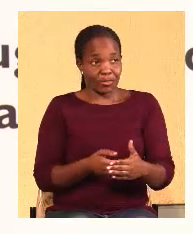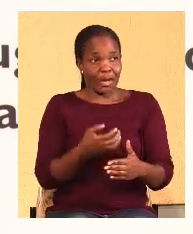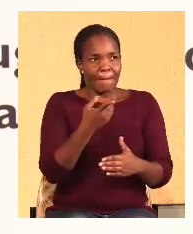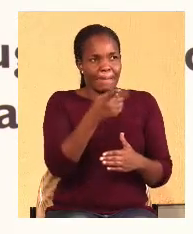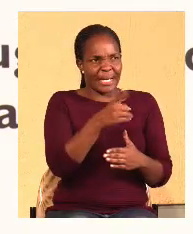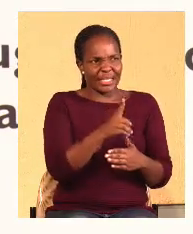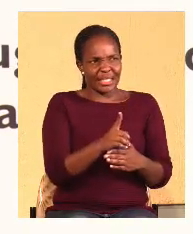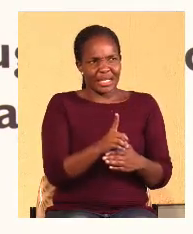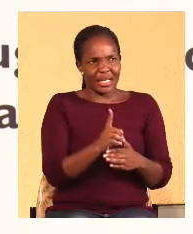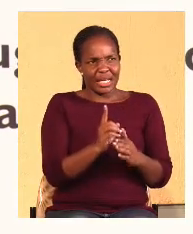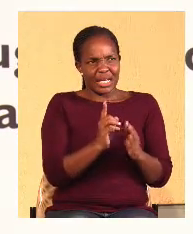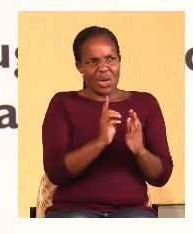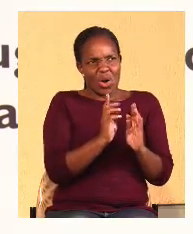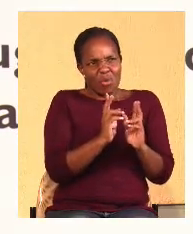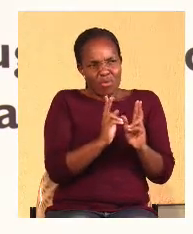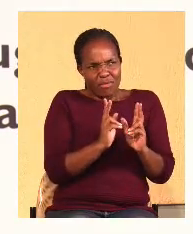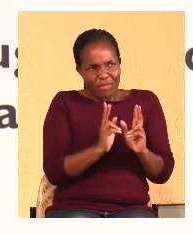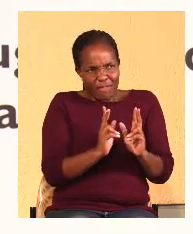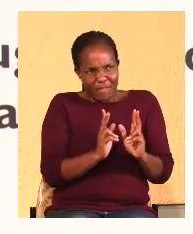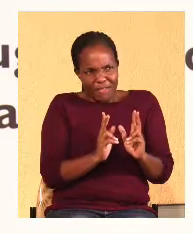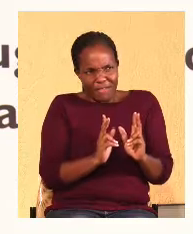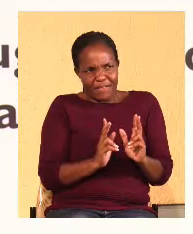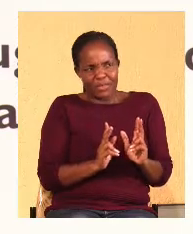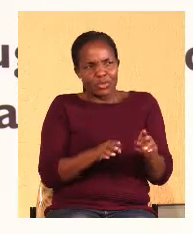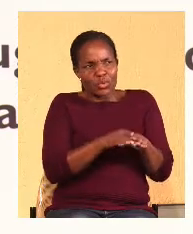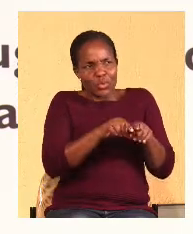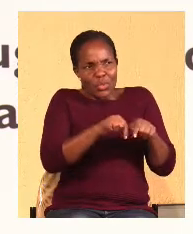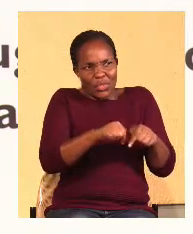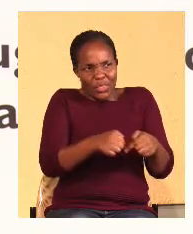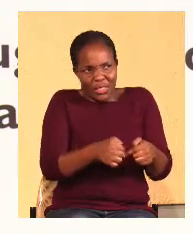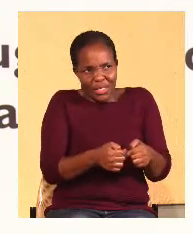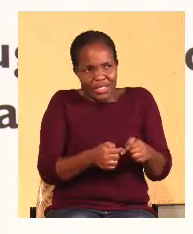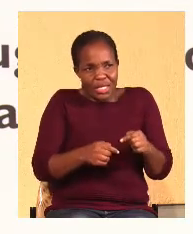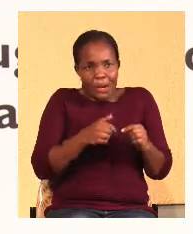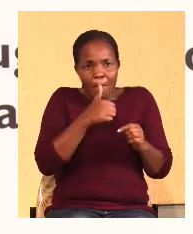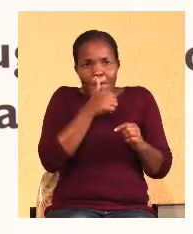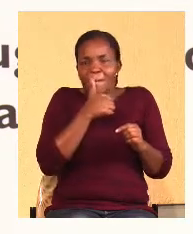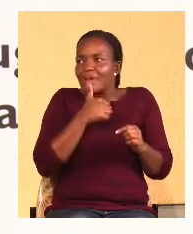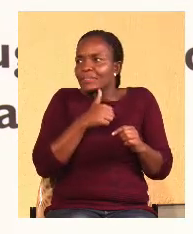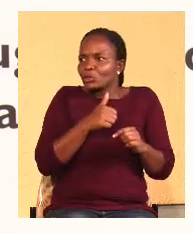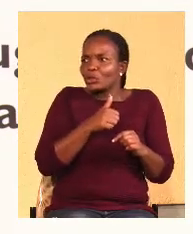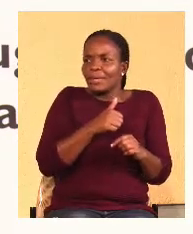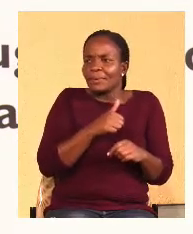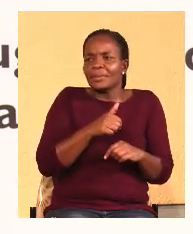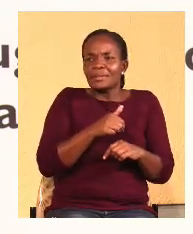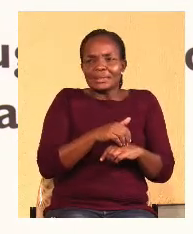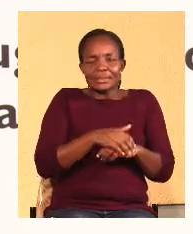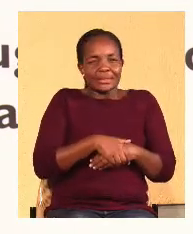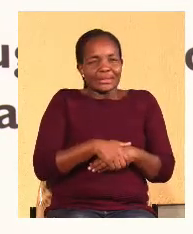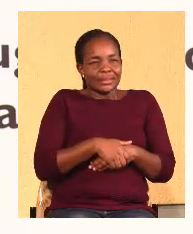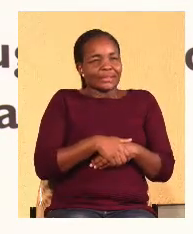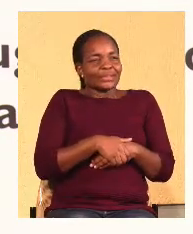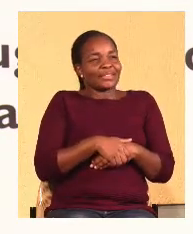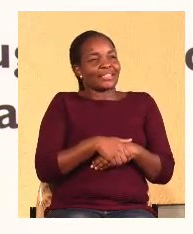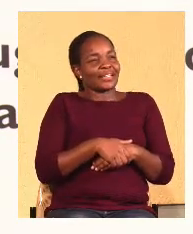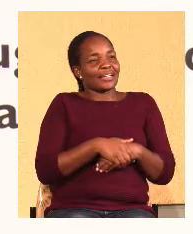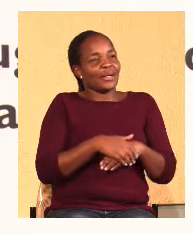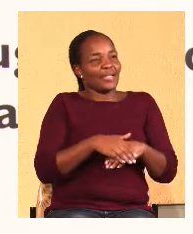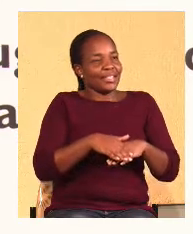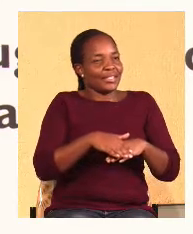from doing what they would ordinarily do within the privacy of their space. There's